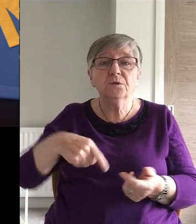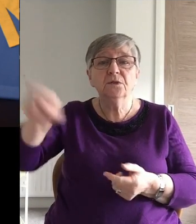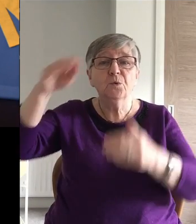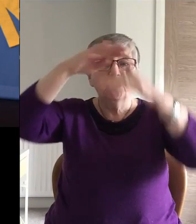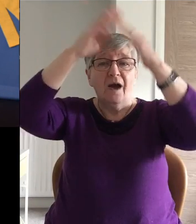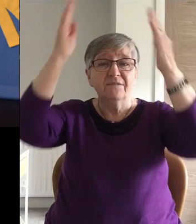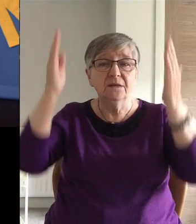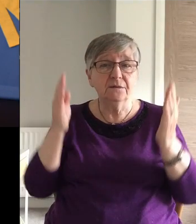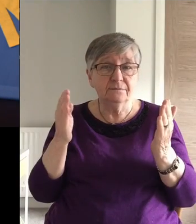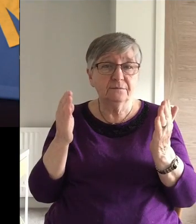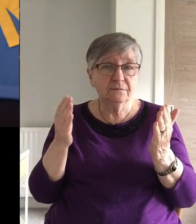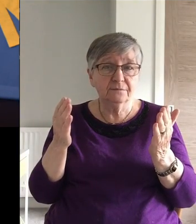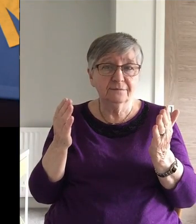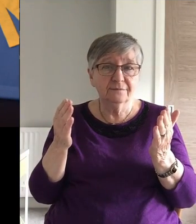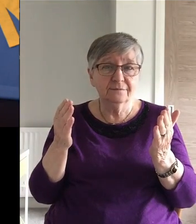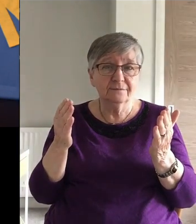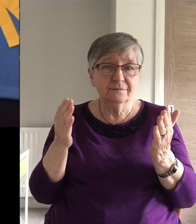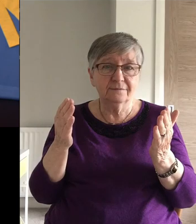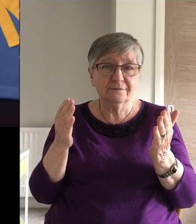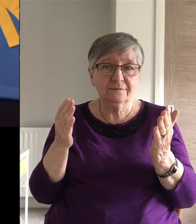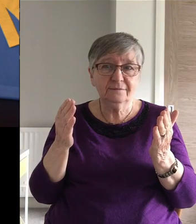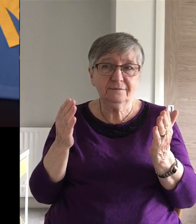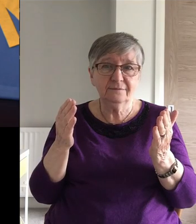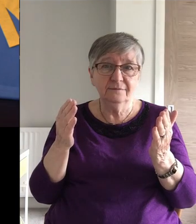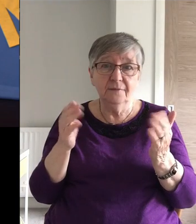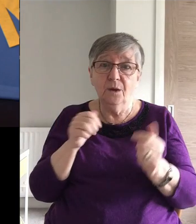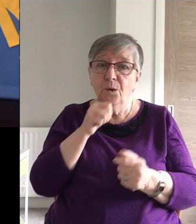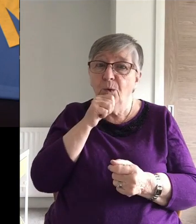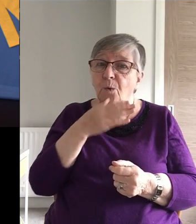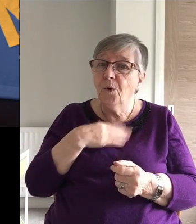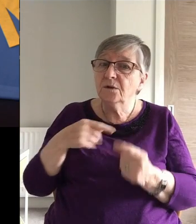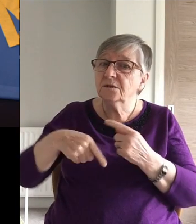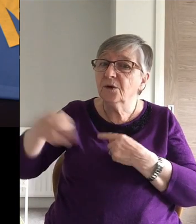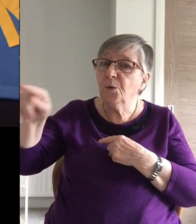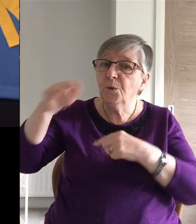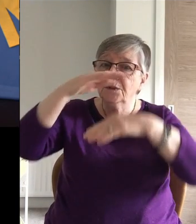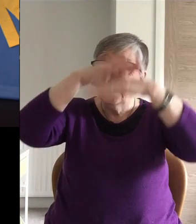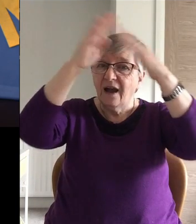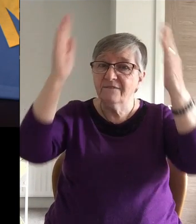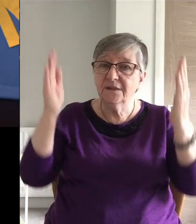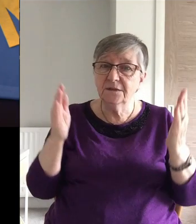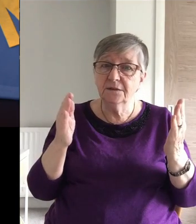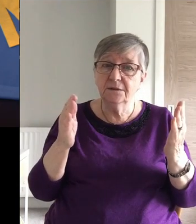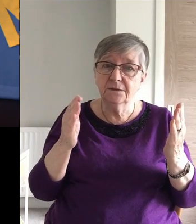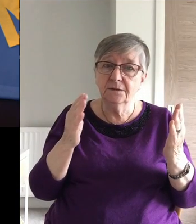who wants to go to heaven? Who wants to go to heaven